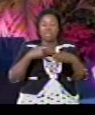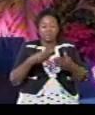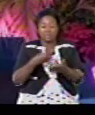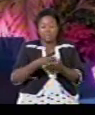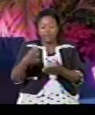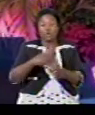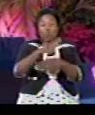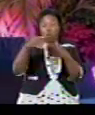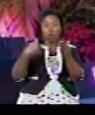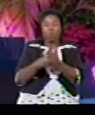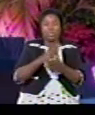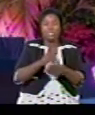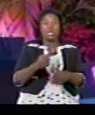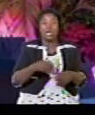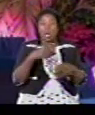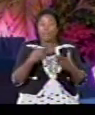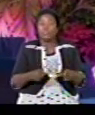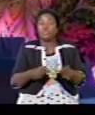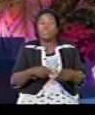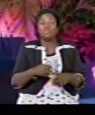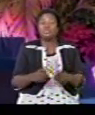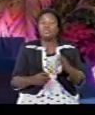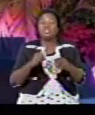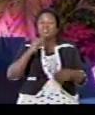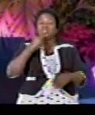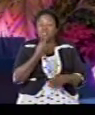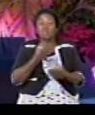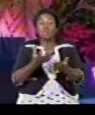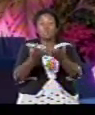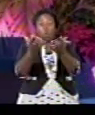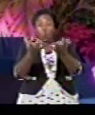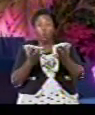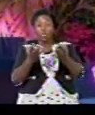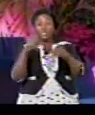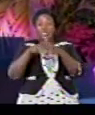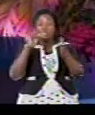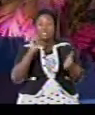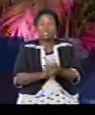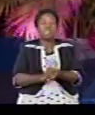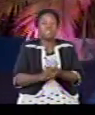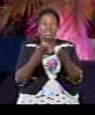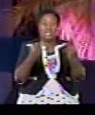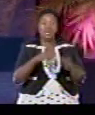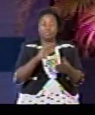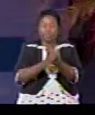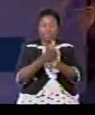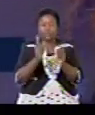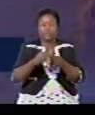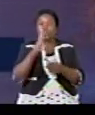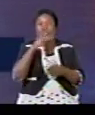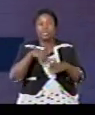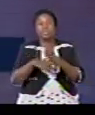famine in that land, and he began to be in want. And then